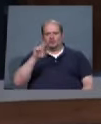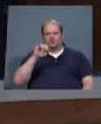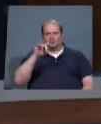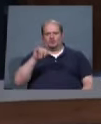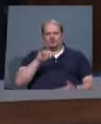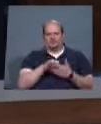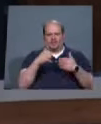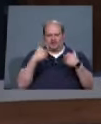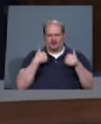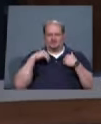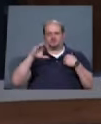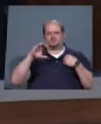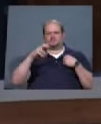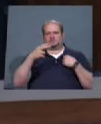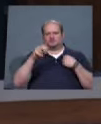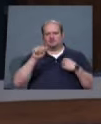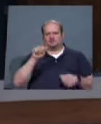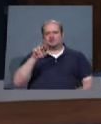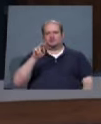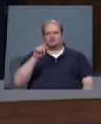school.